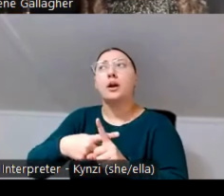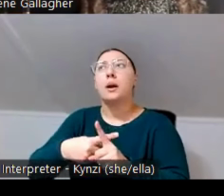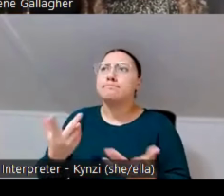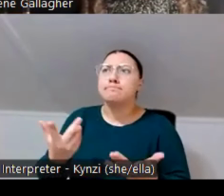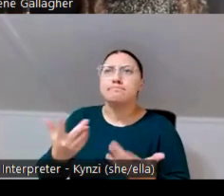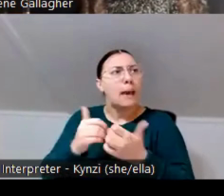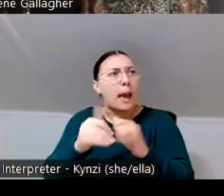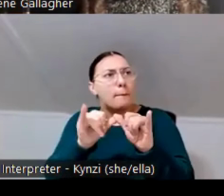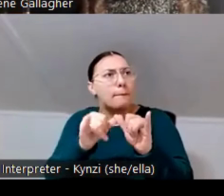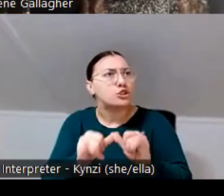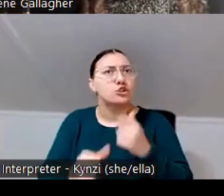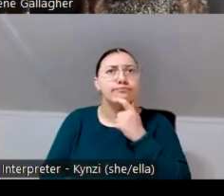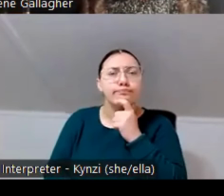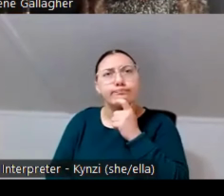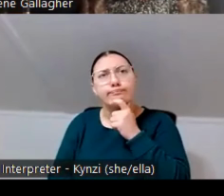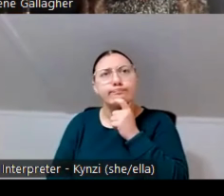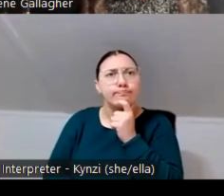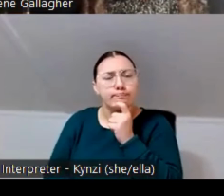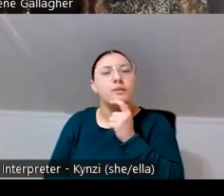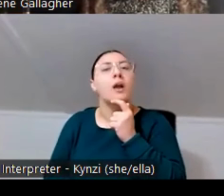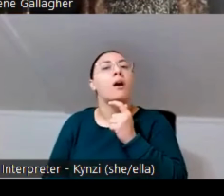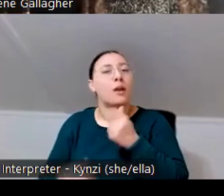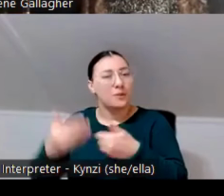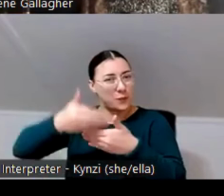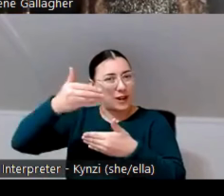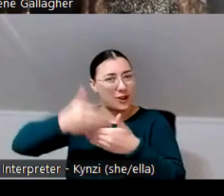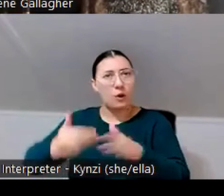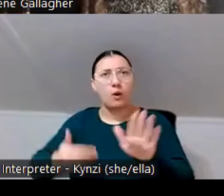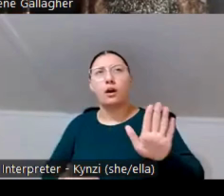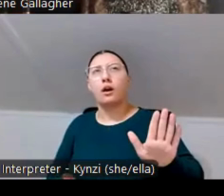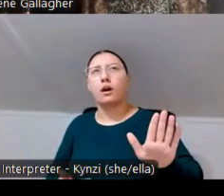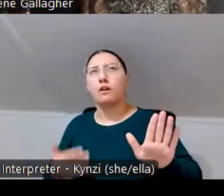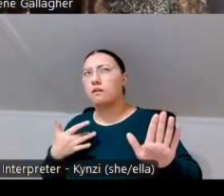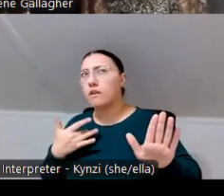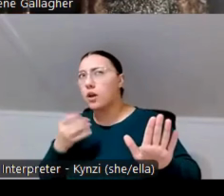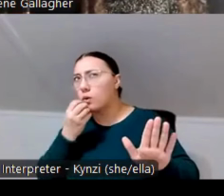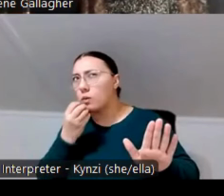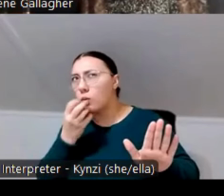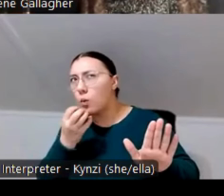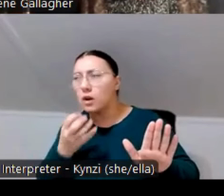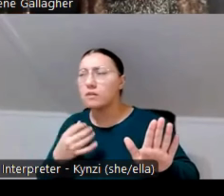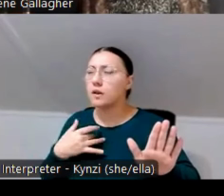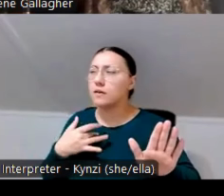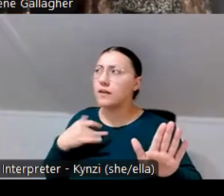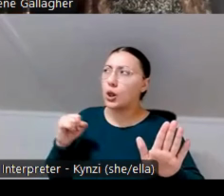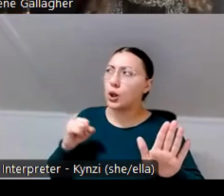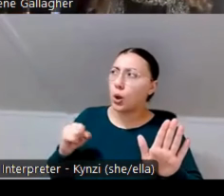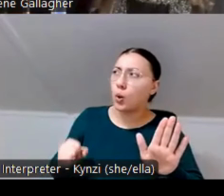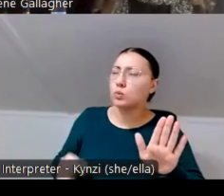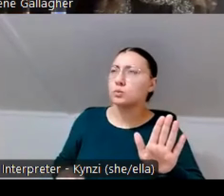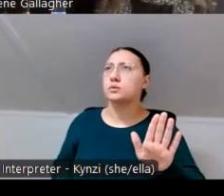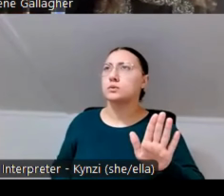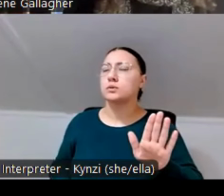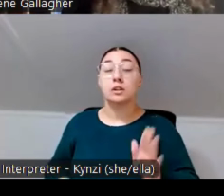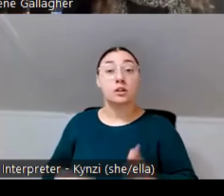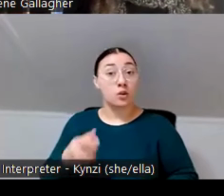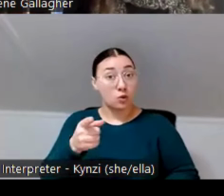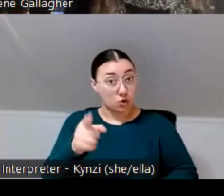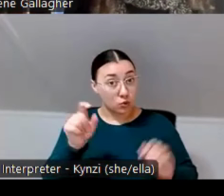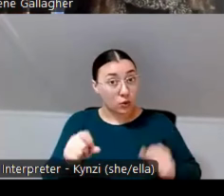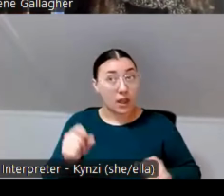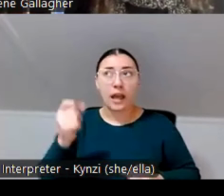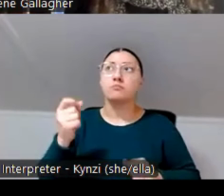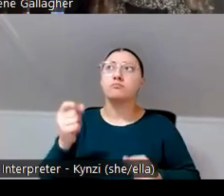cold it feels. You could also step outside to feel the air. Is it warm? Is